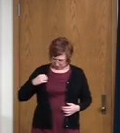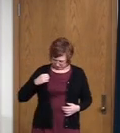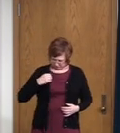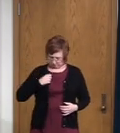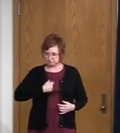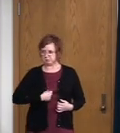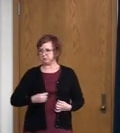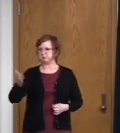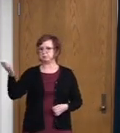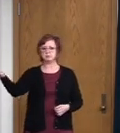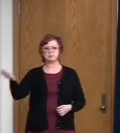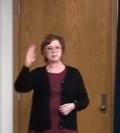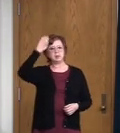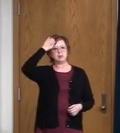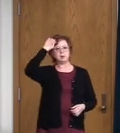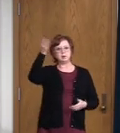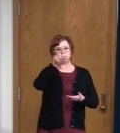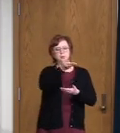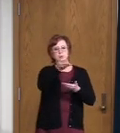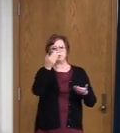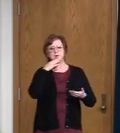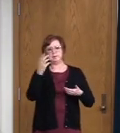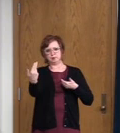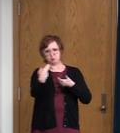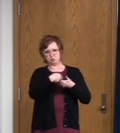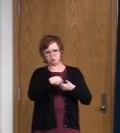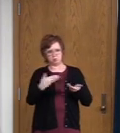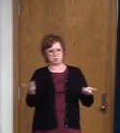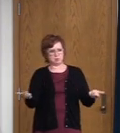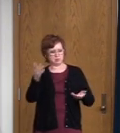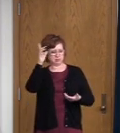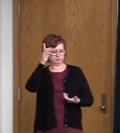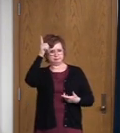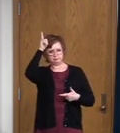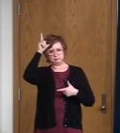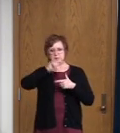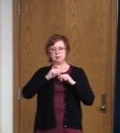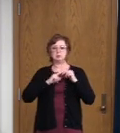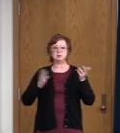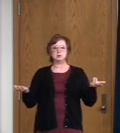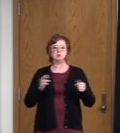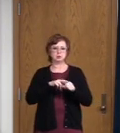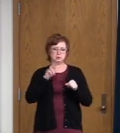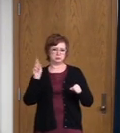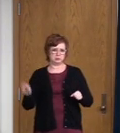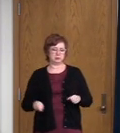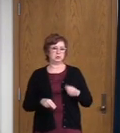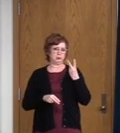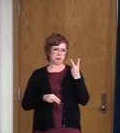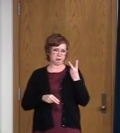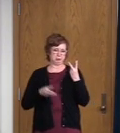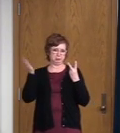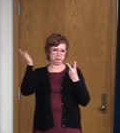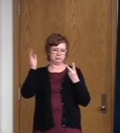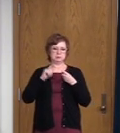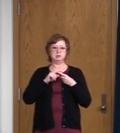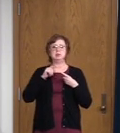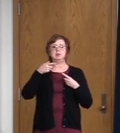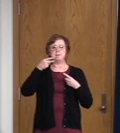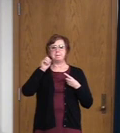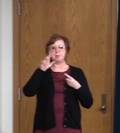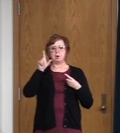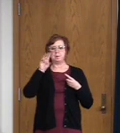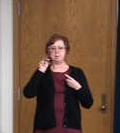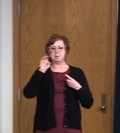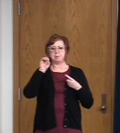Hello, everyone. Thank you so much for taking the time to join us. From the Legislative Building in Regina, we have Health Minister Paul Merriman, SHA